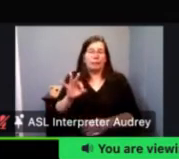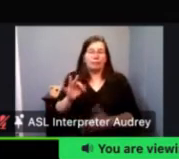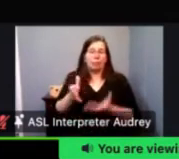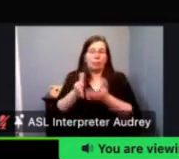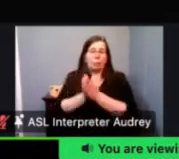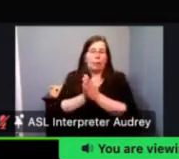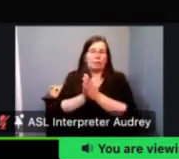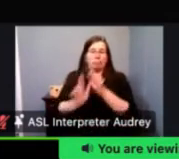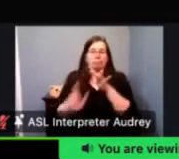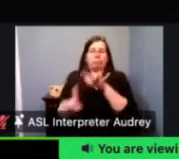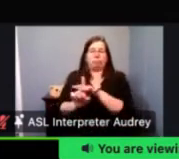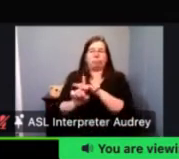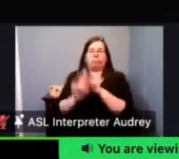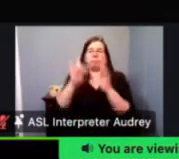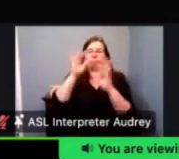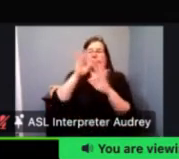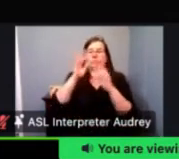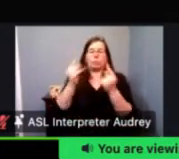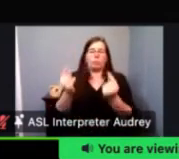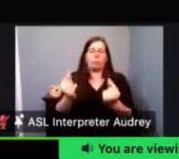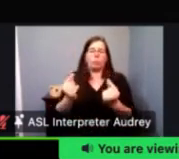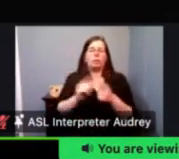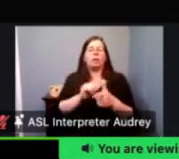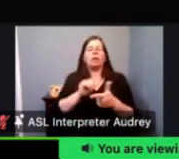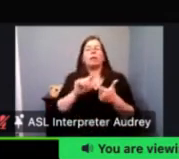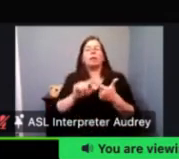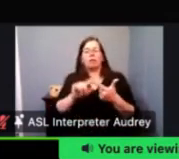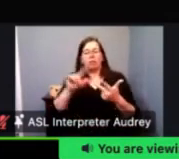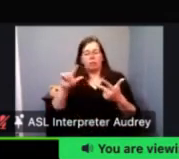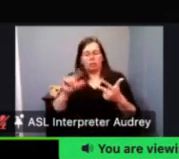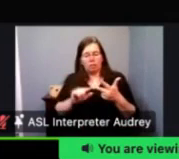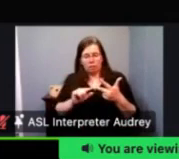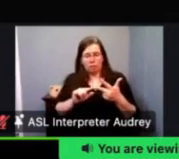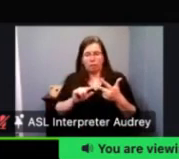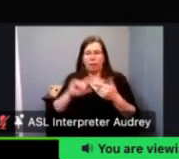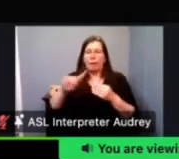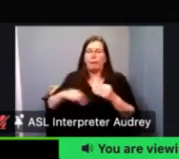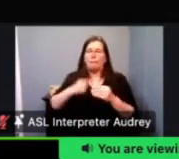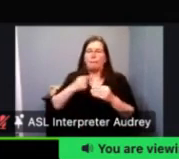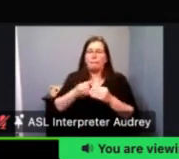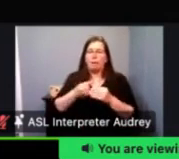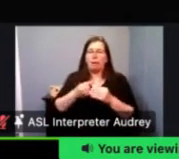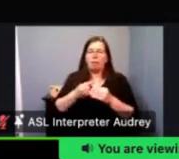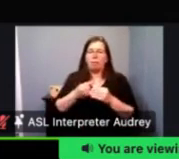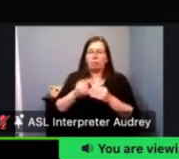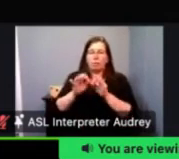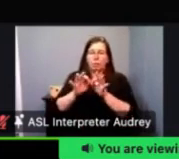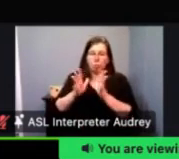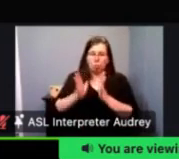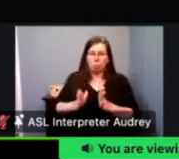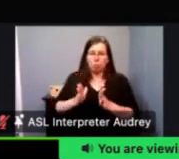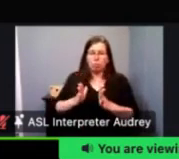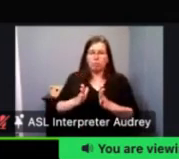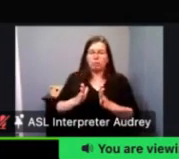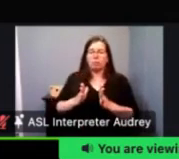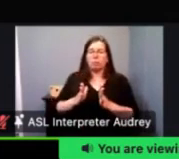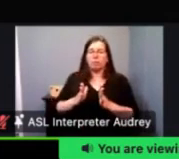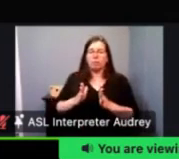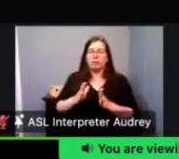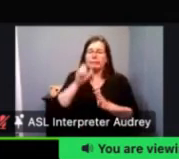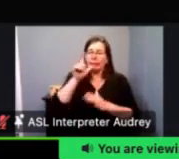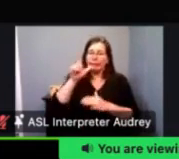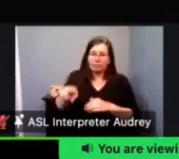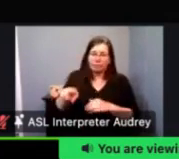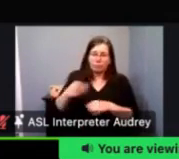request even came through. Another thing about the interpreter and then not being